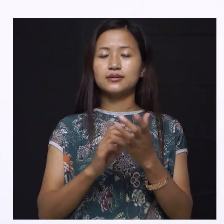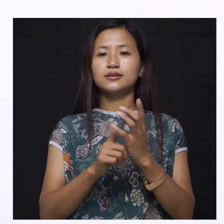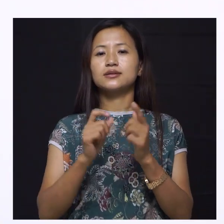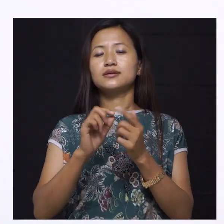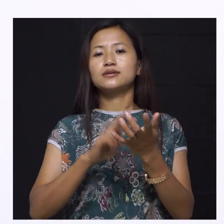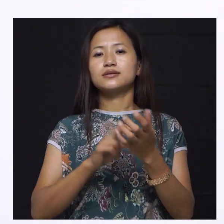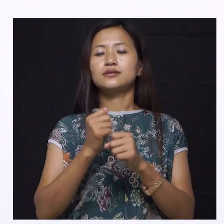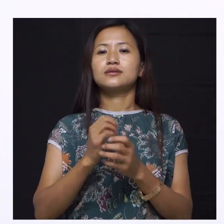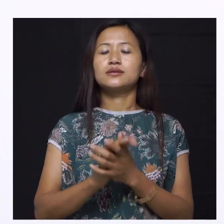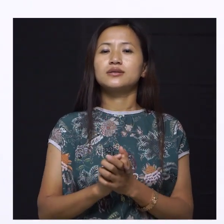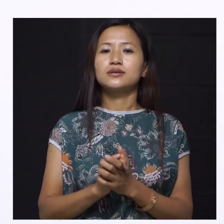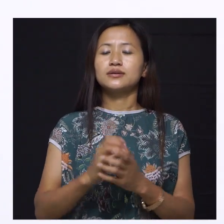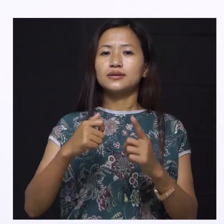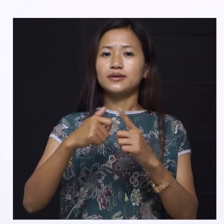is